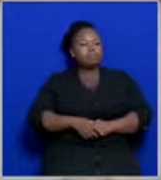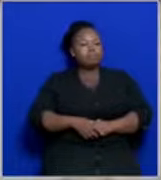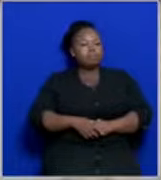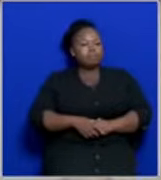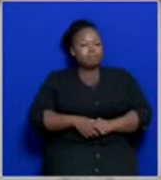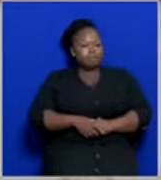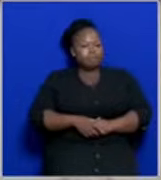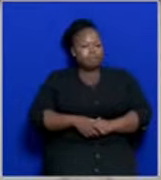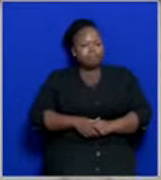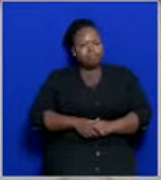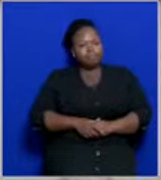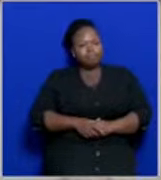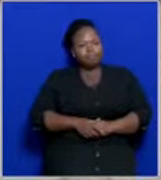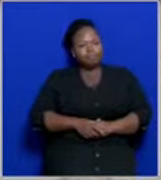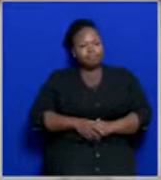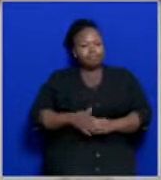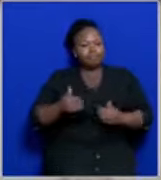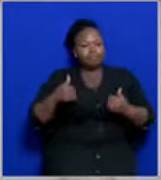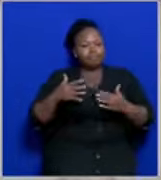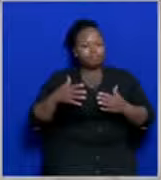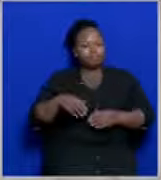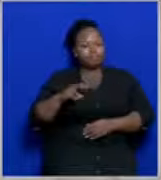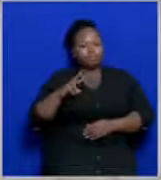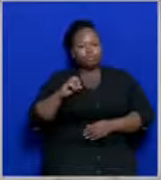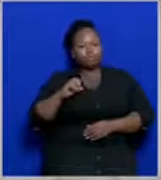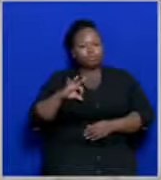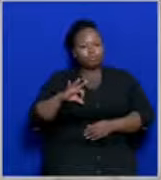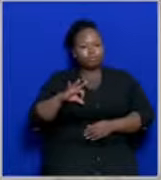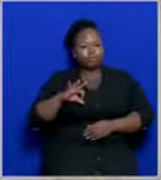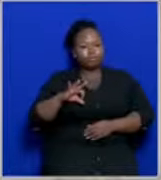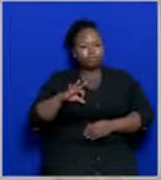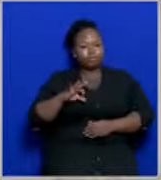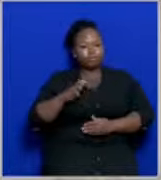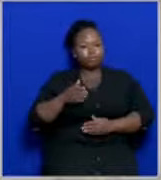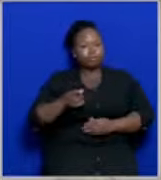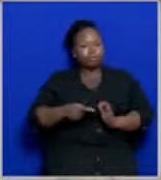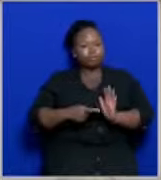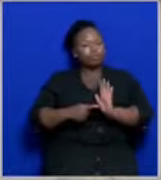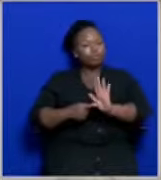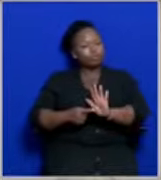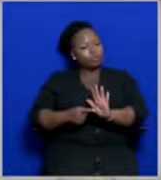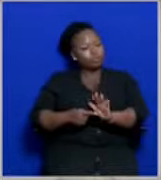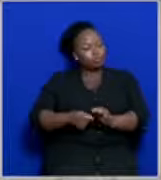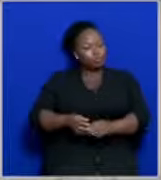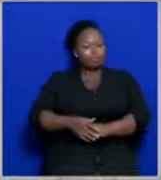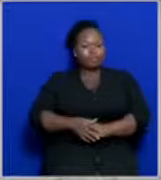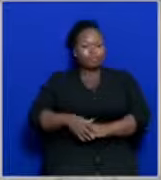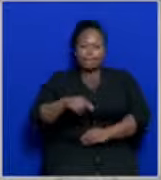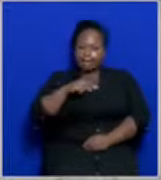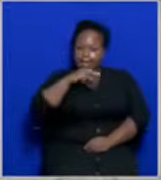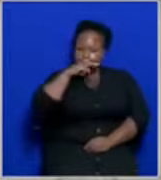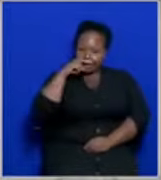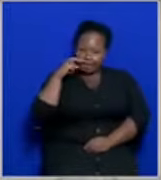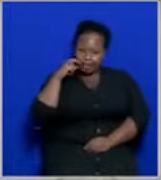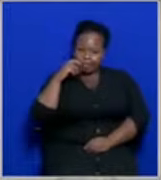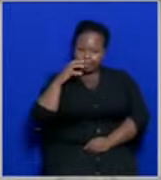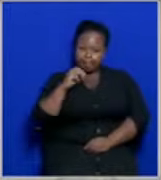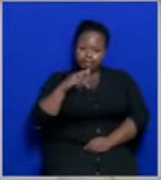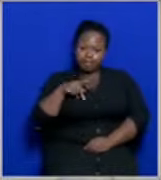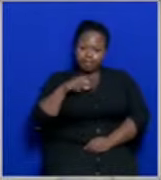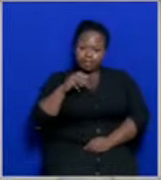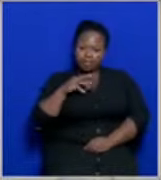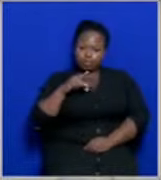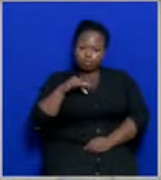it starts at 203 and it does indicate the name, NP Masuku, personal number, and it